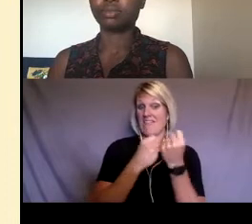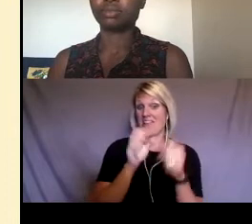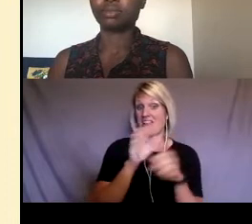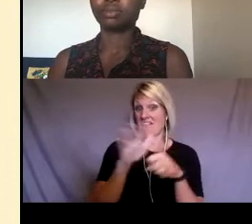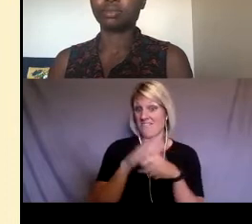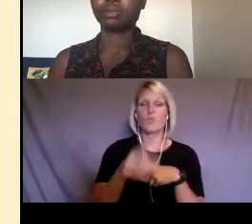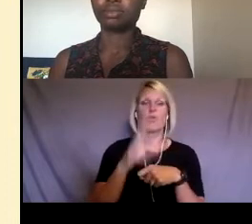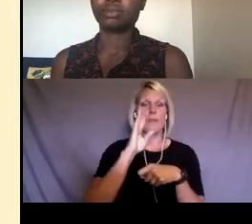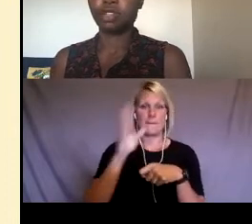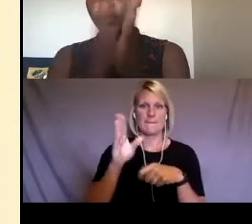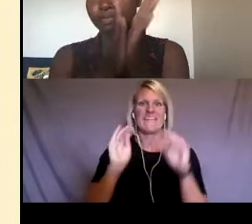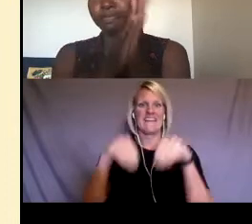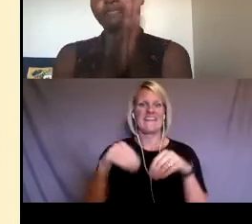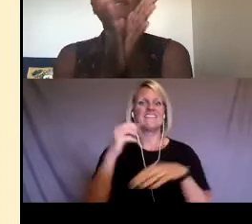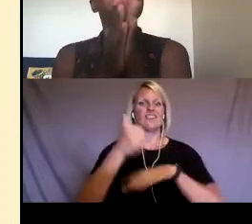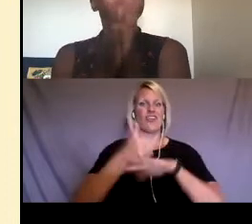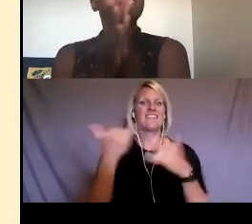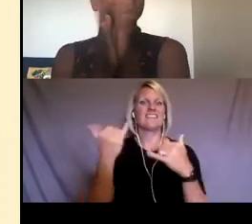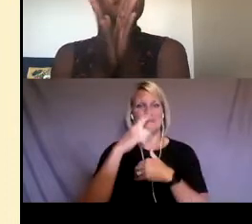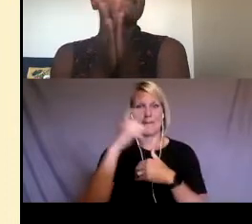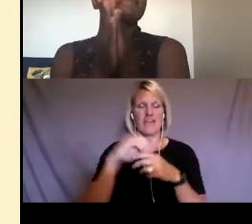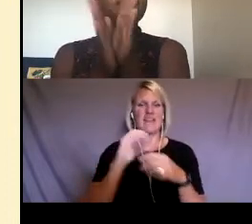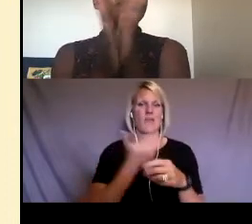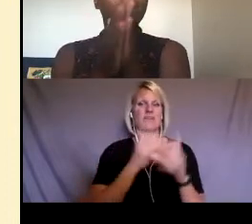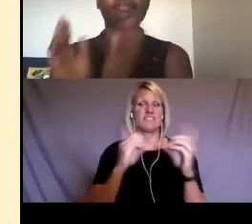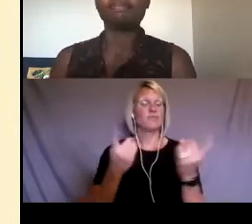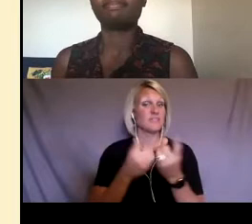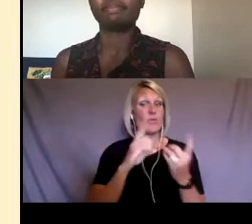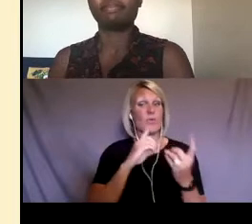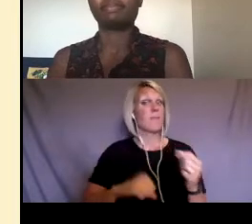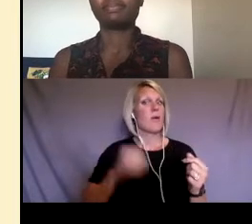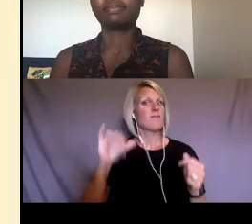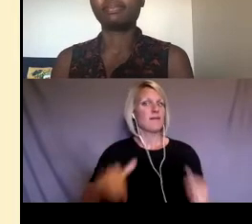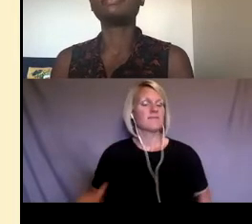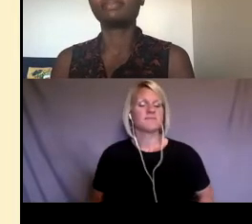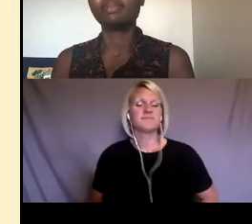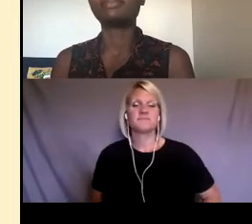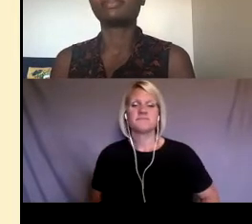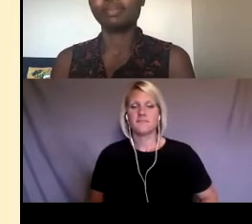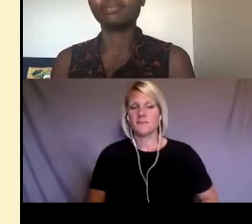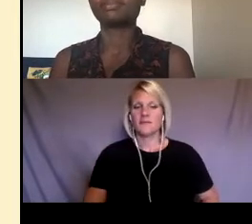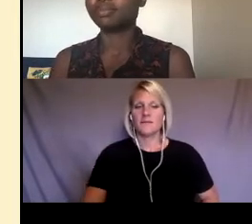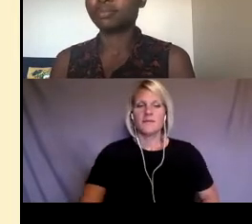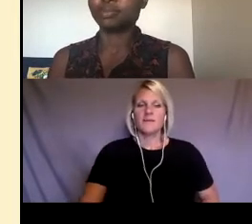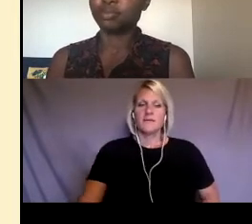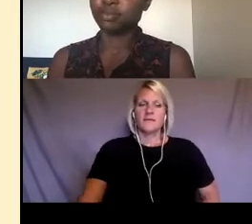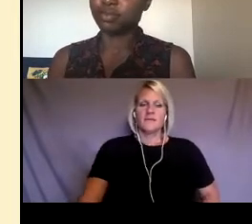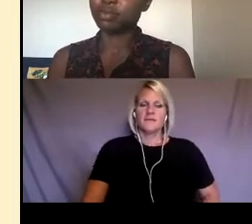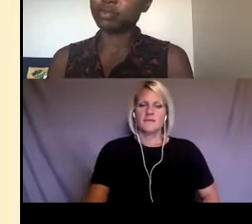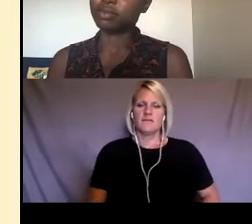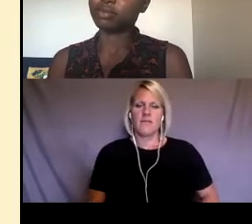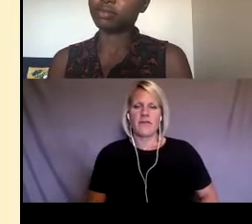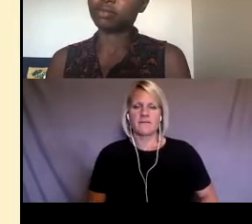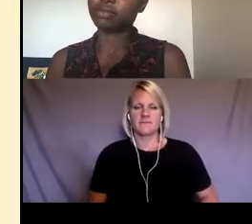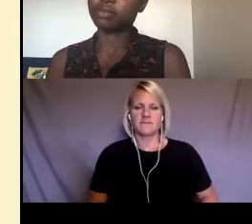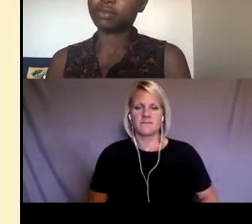getting installed this summer in our district. So we're really, really, really proud of that. And then our community wanted to see